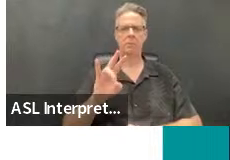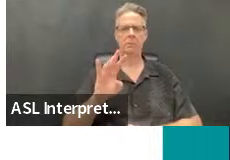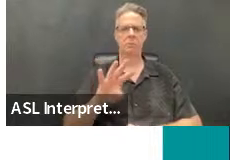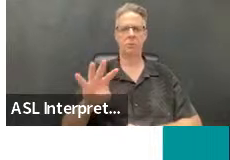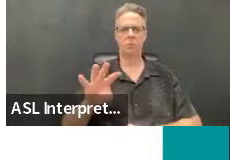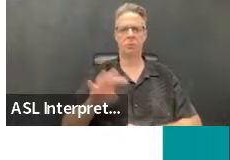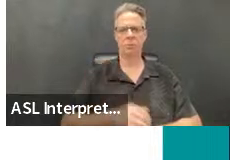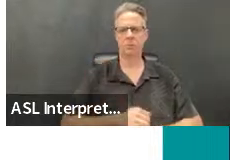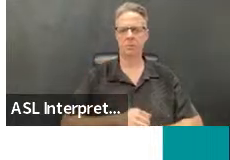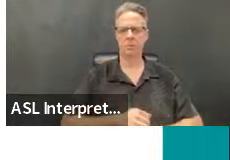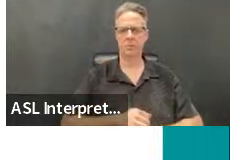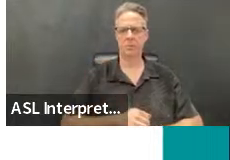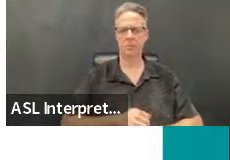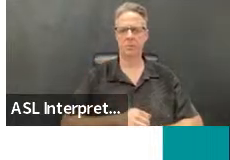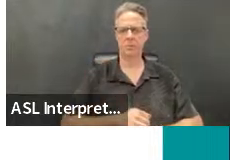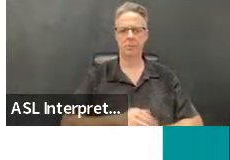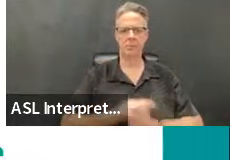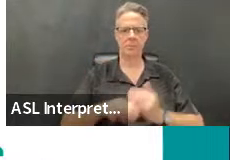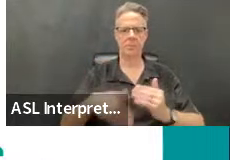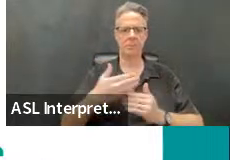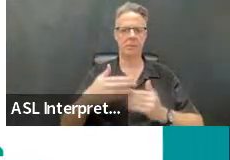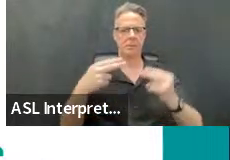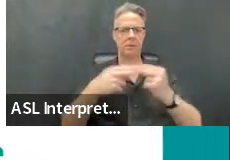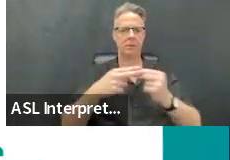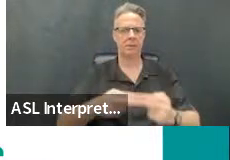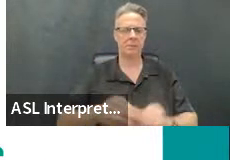360-329-6744. Next slide, please.